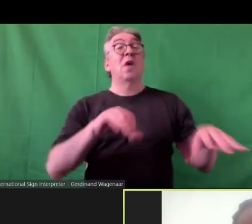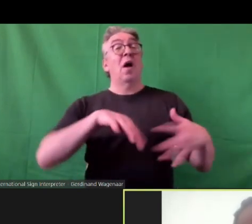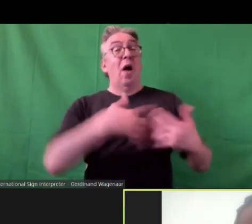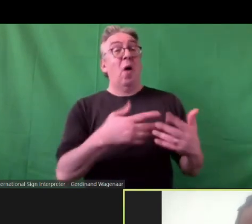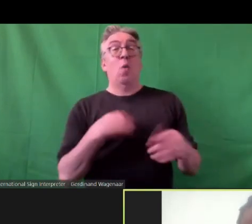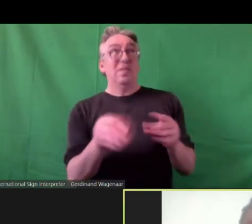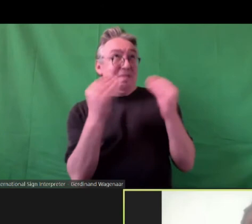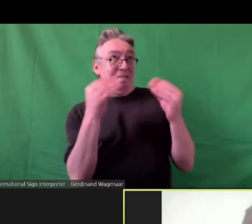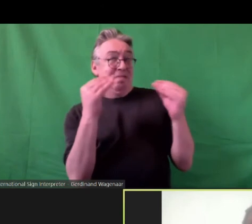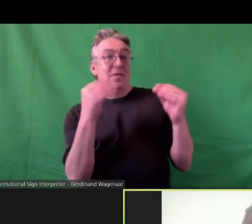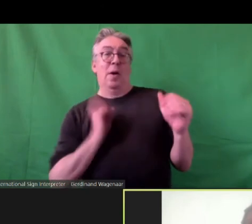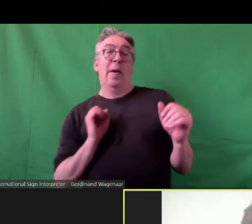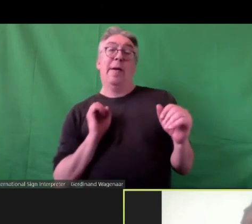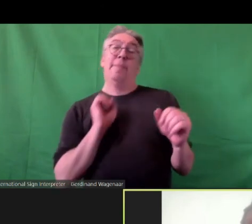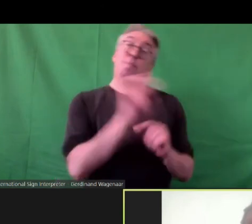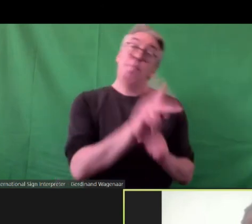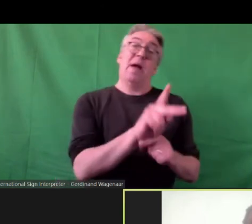the workplace.